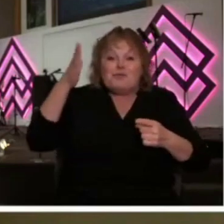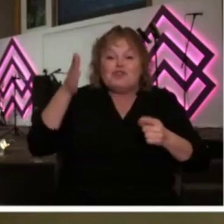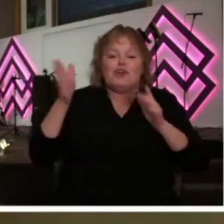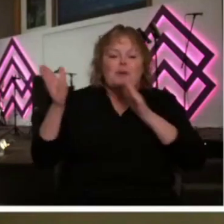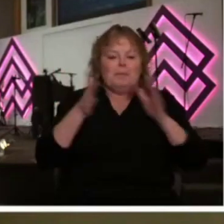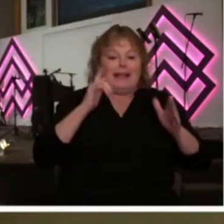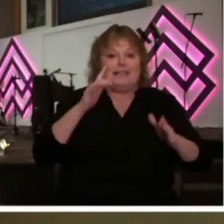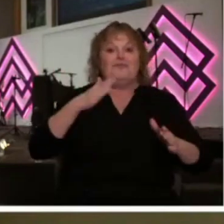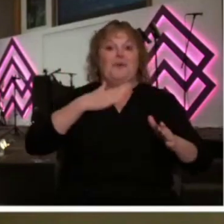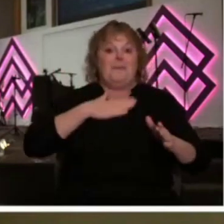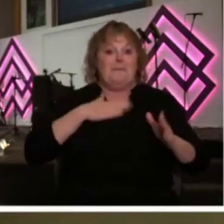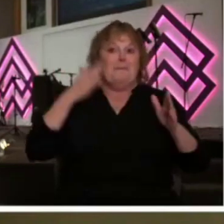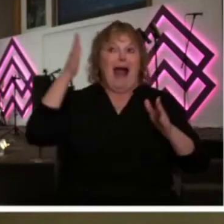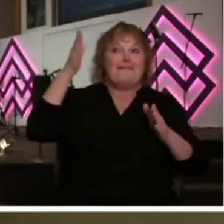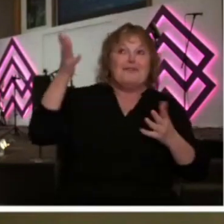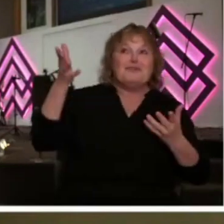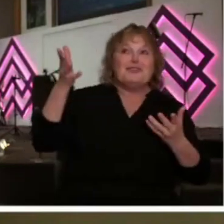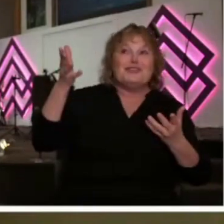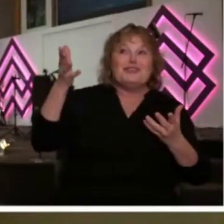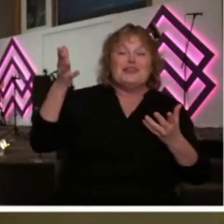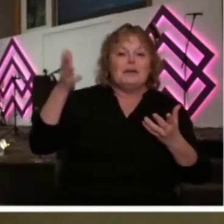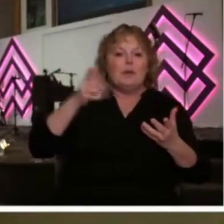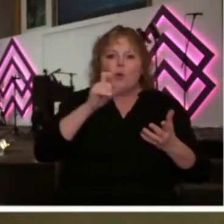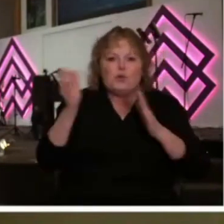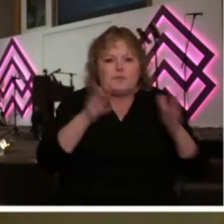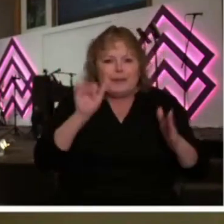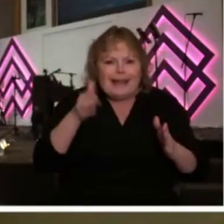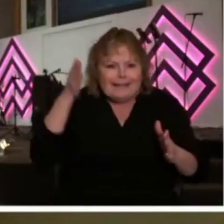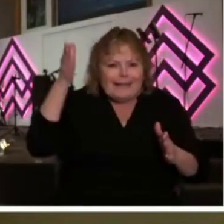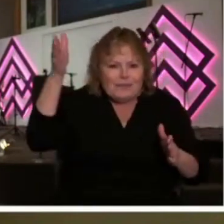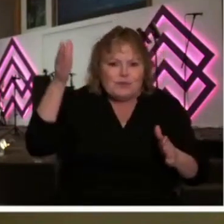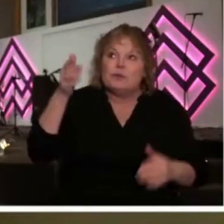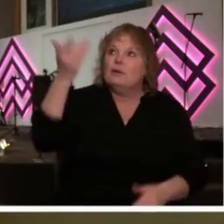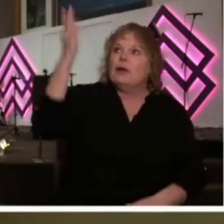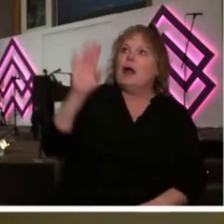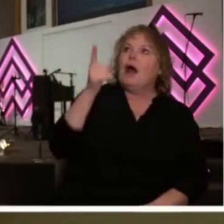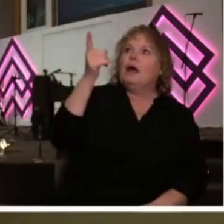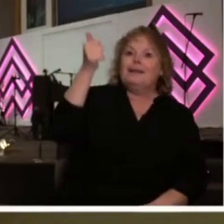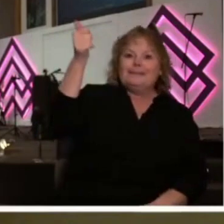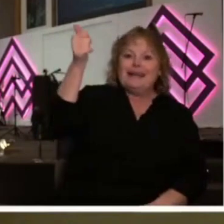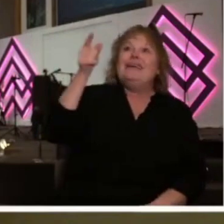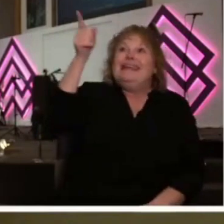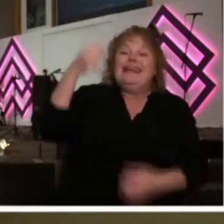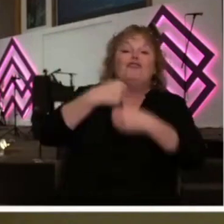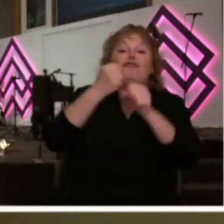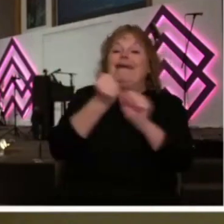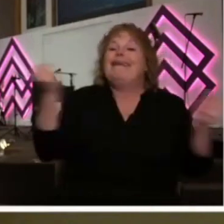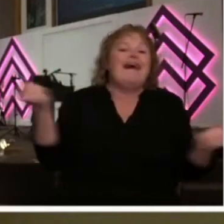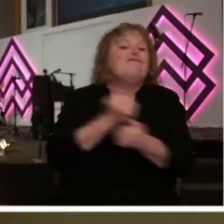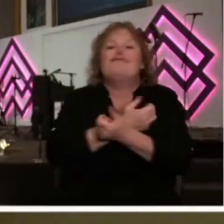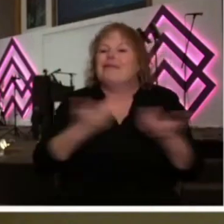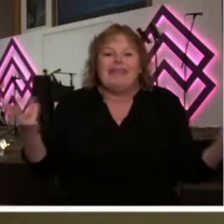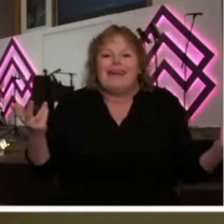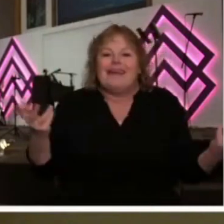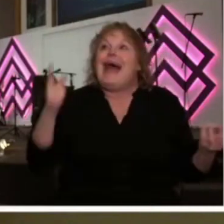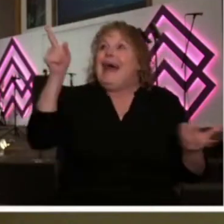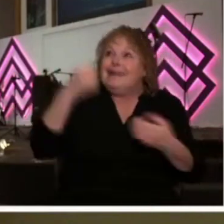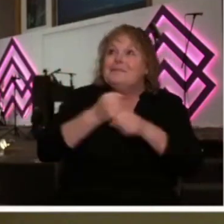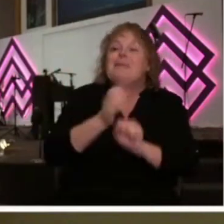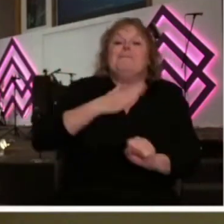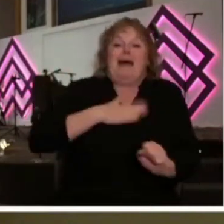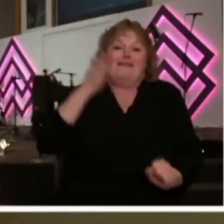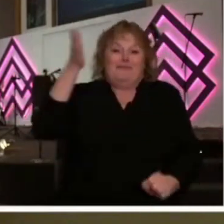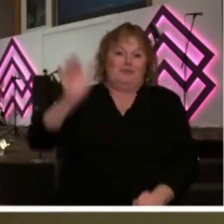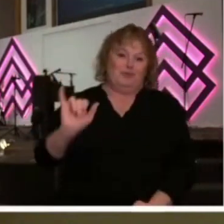future are being planned by the Creator of the universe. Just let that sink in for just a